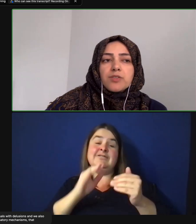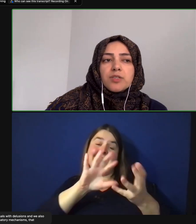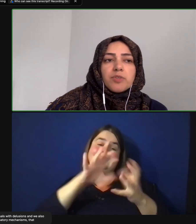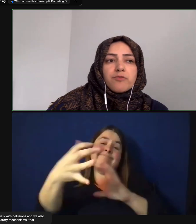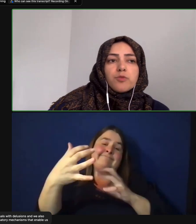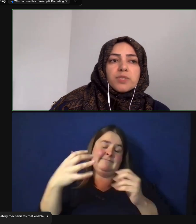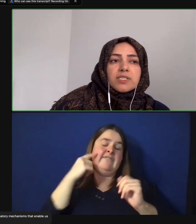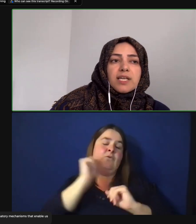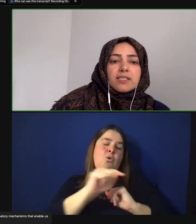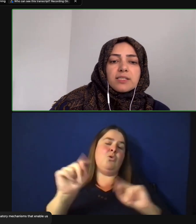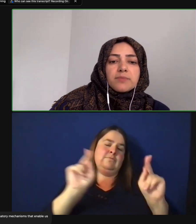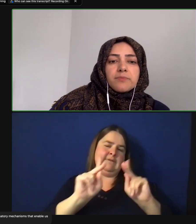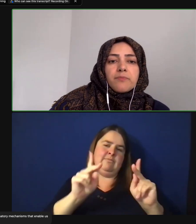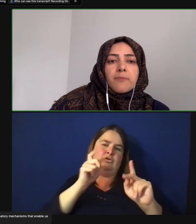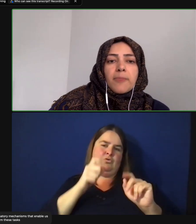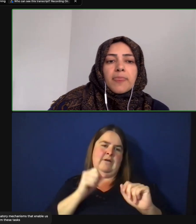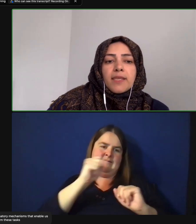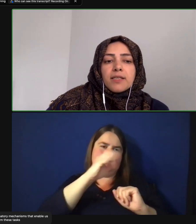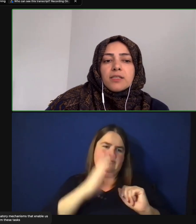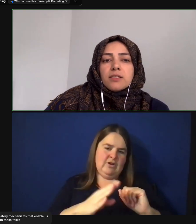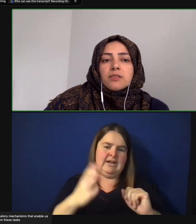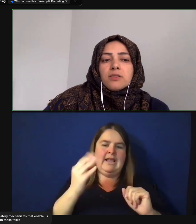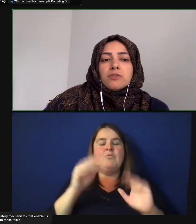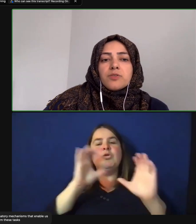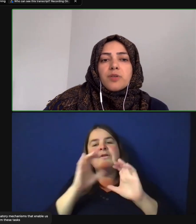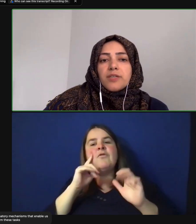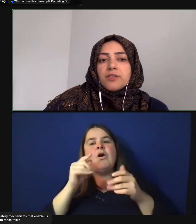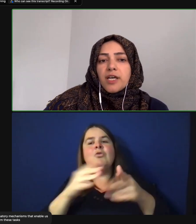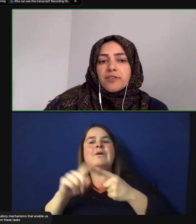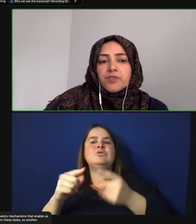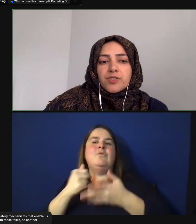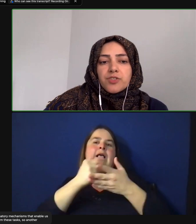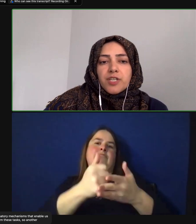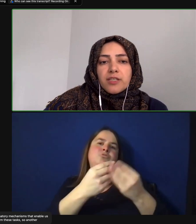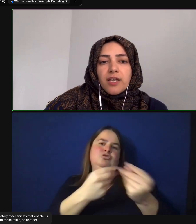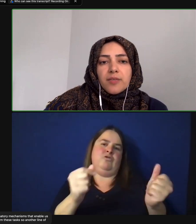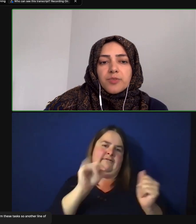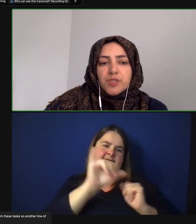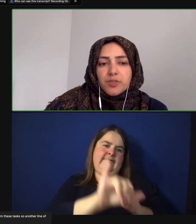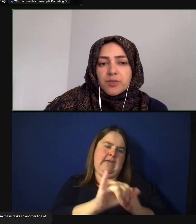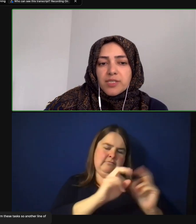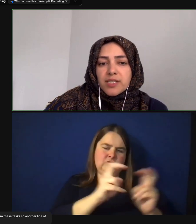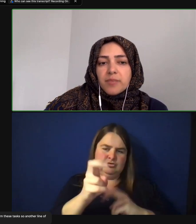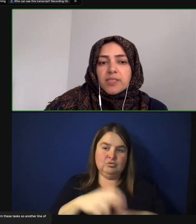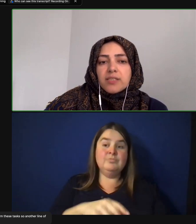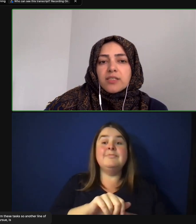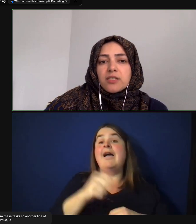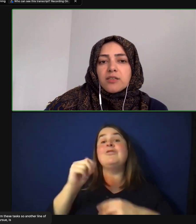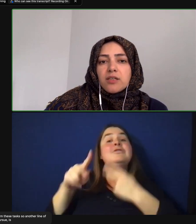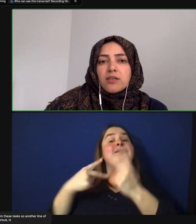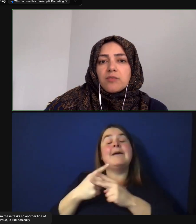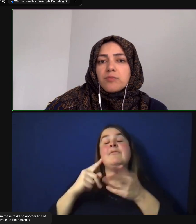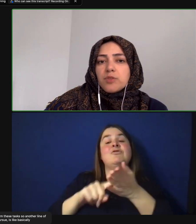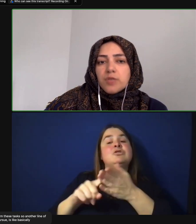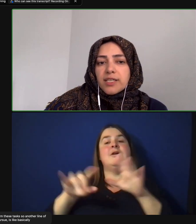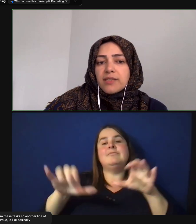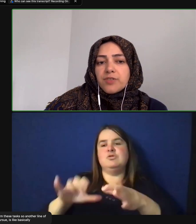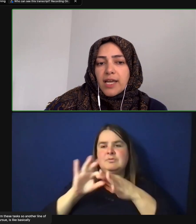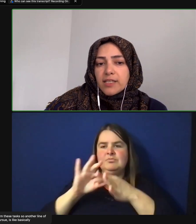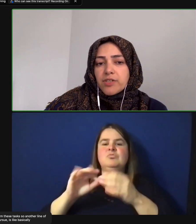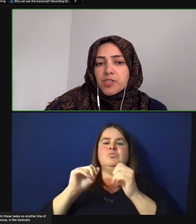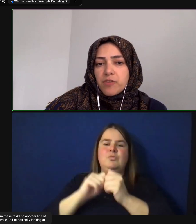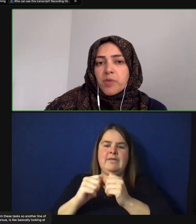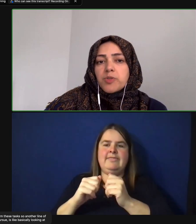to actually perform these tasks. So another line of research that I pursue is basically looking